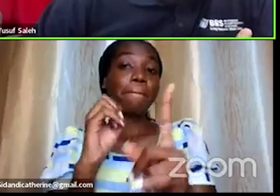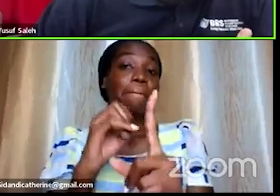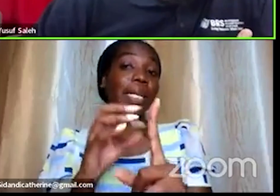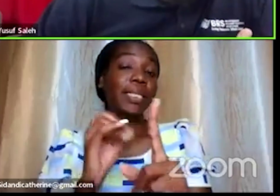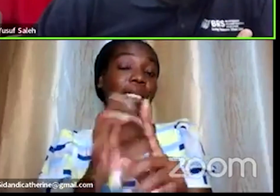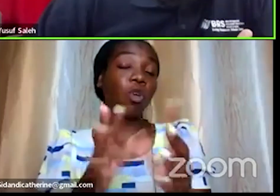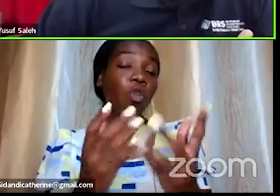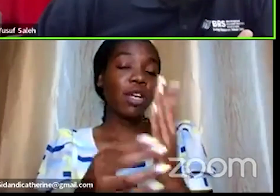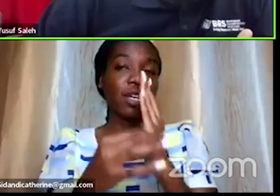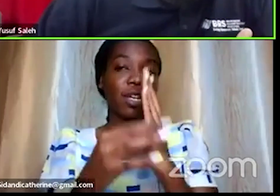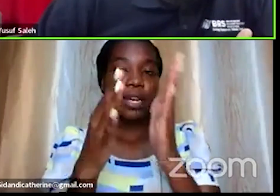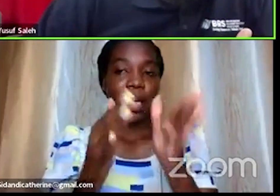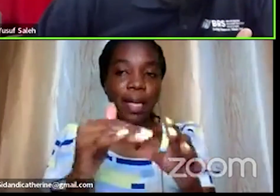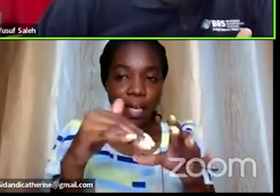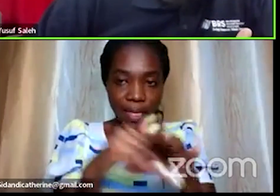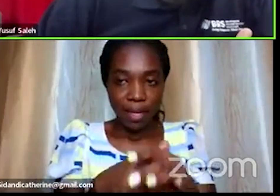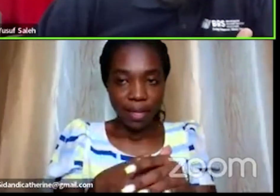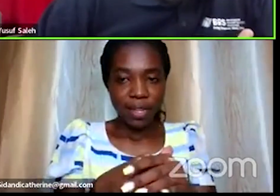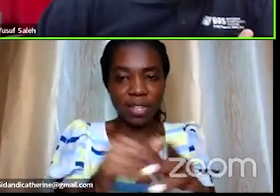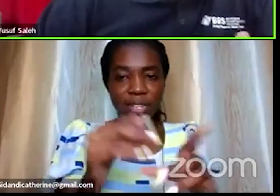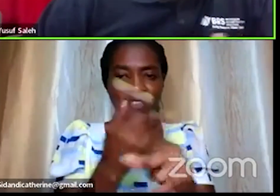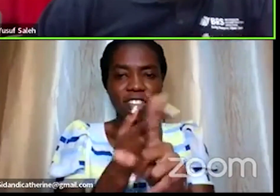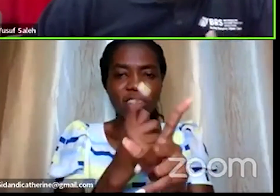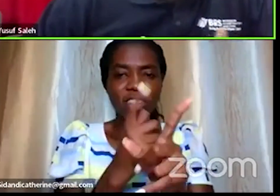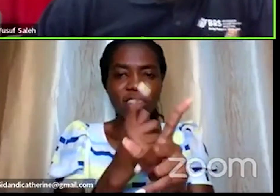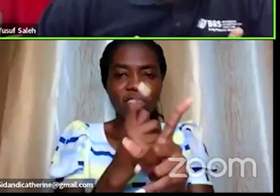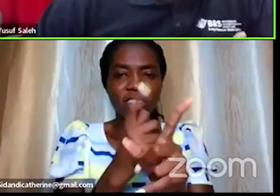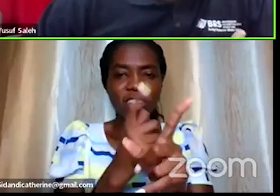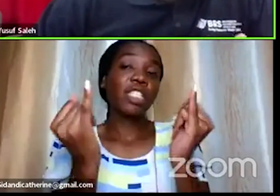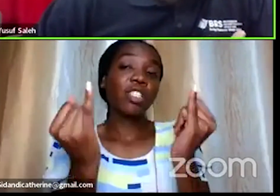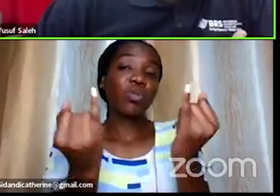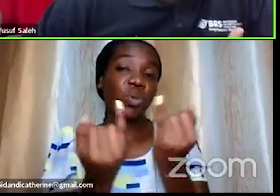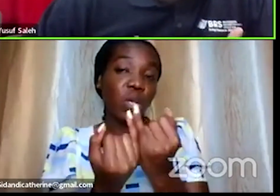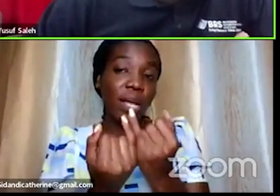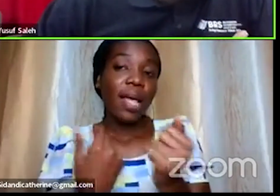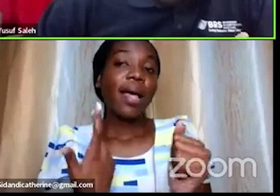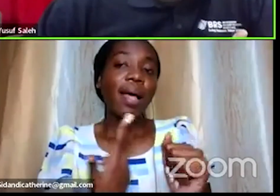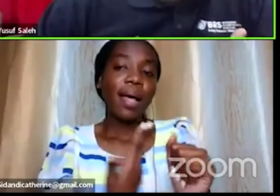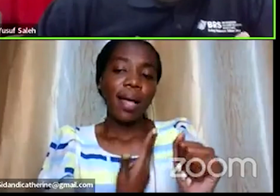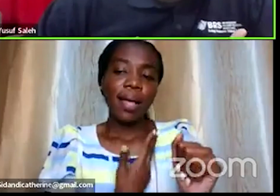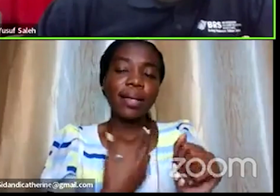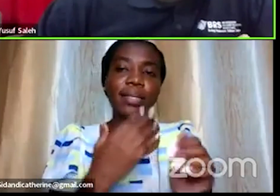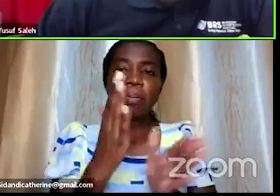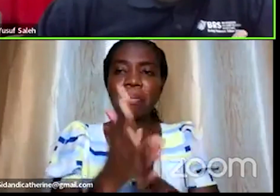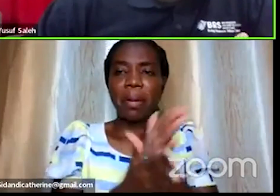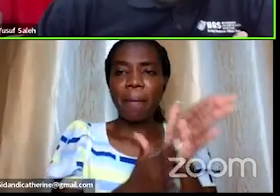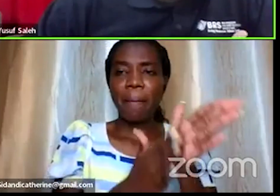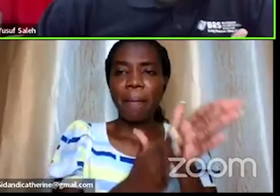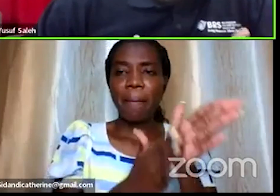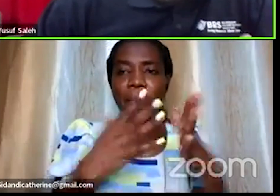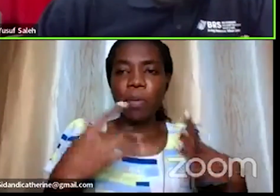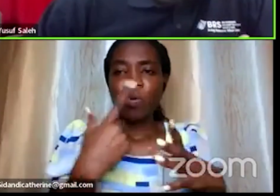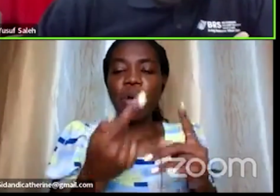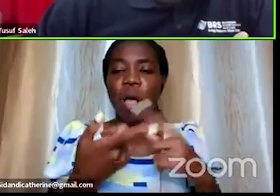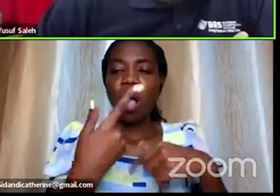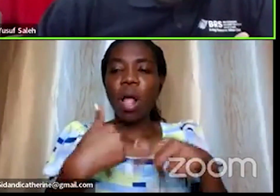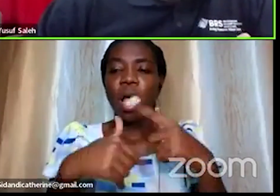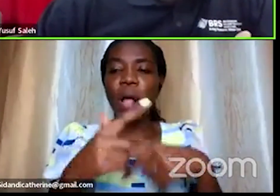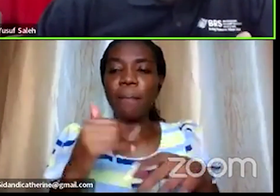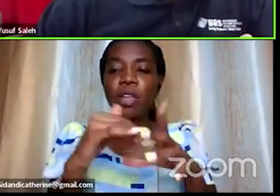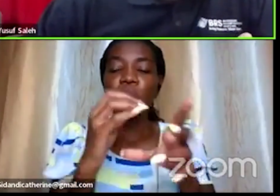in our respective institutions is that we are not preparing the people who are coming in the